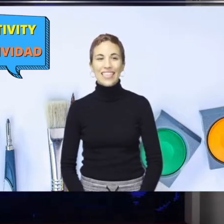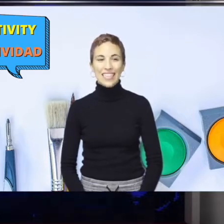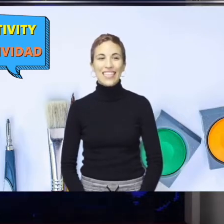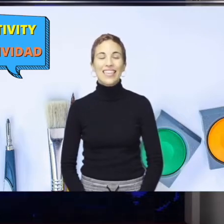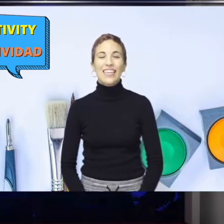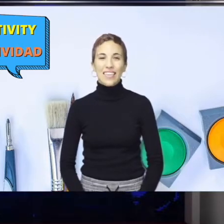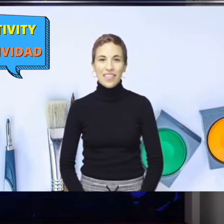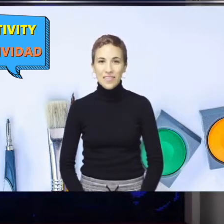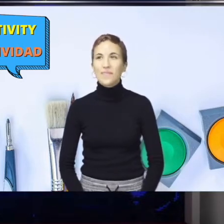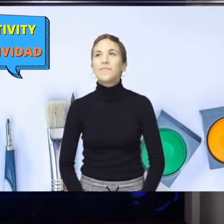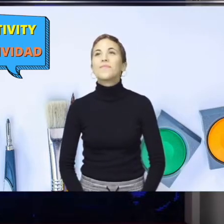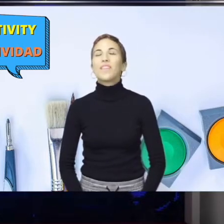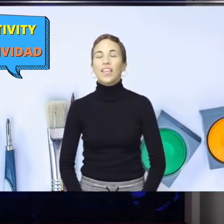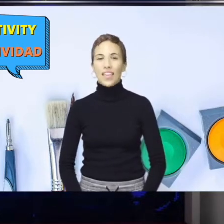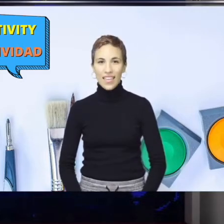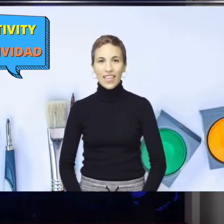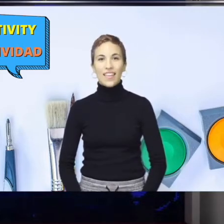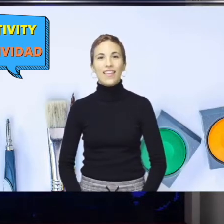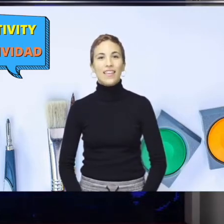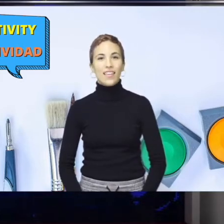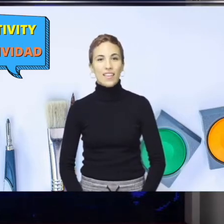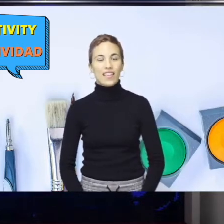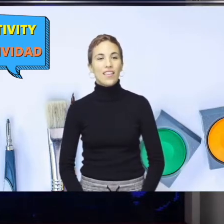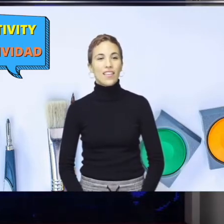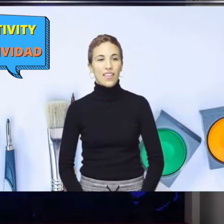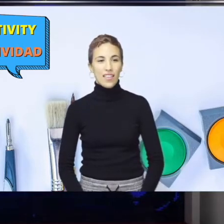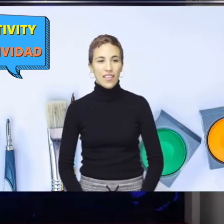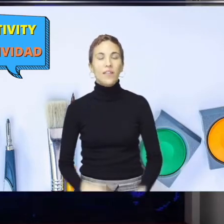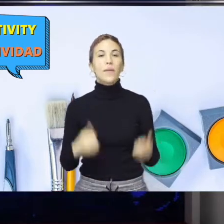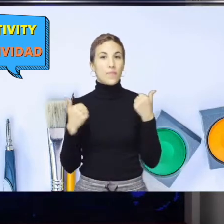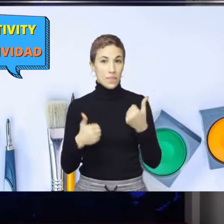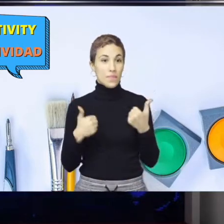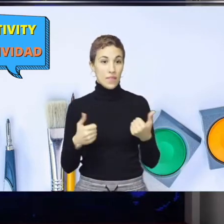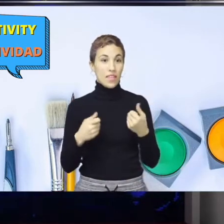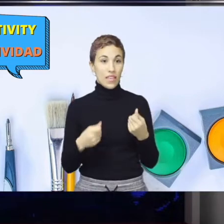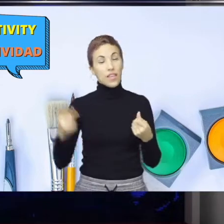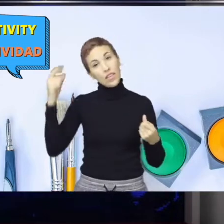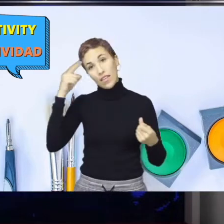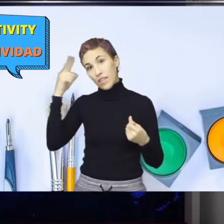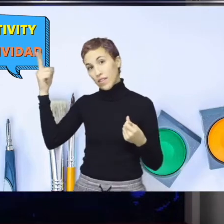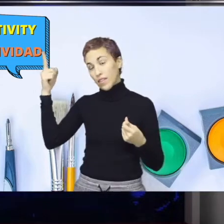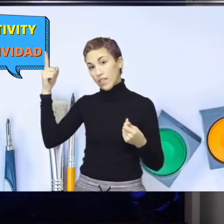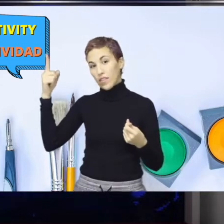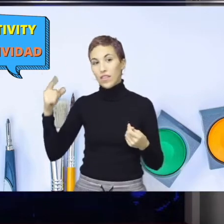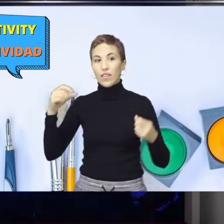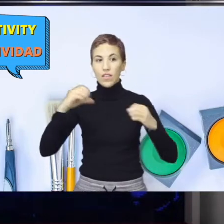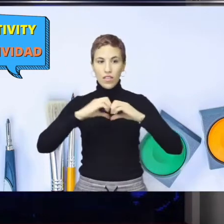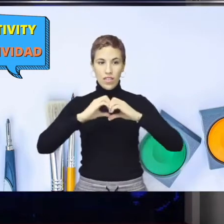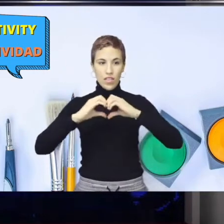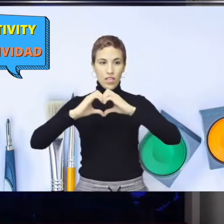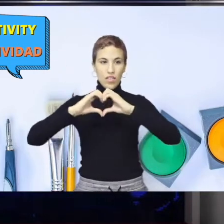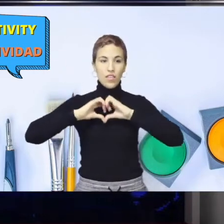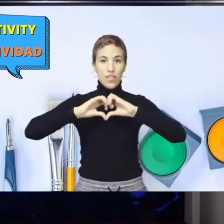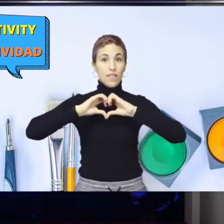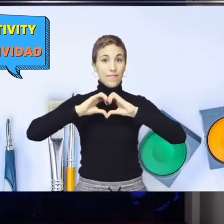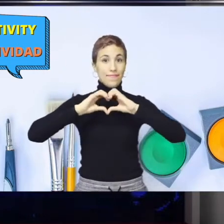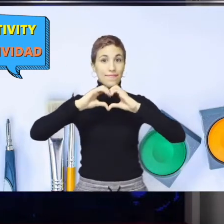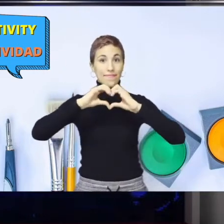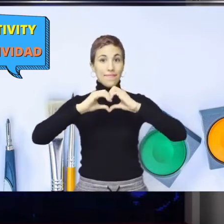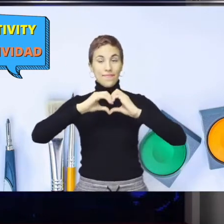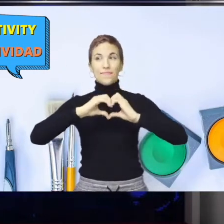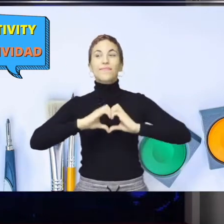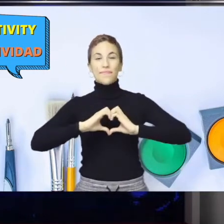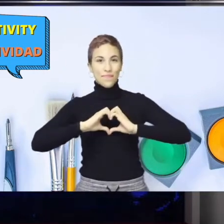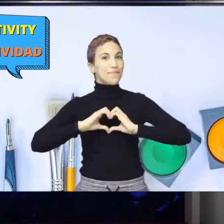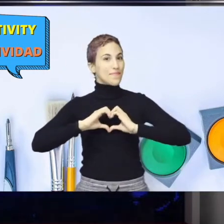learning that creativity also helps our wellness. It helps our mental health, and it helps us feel good, too, when we're